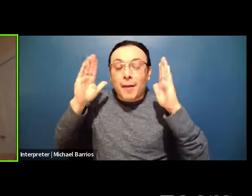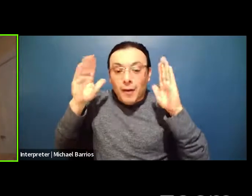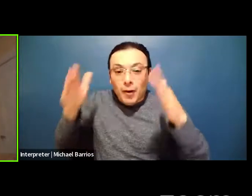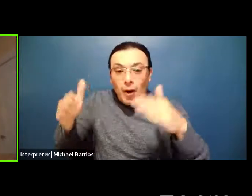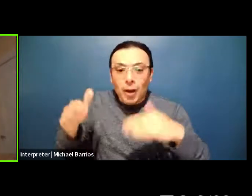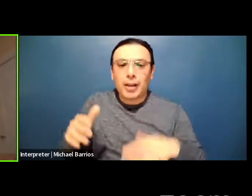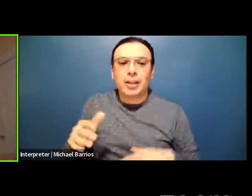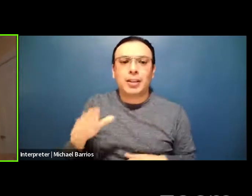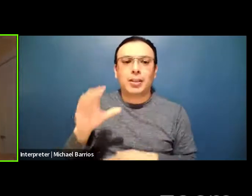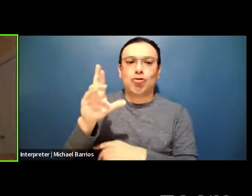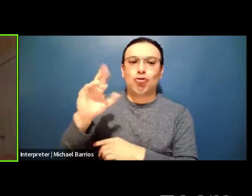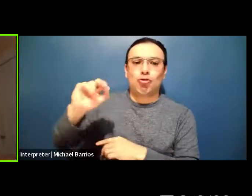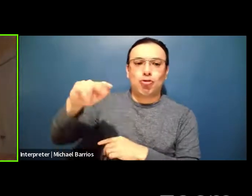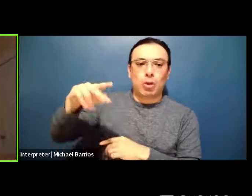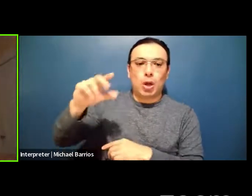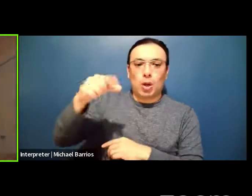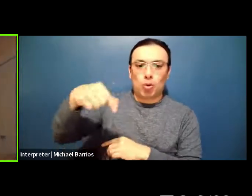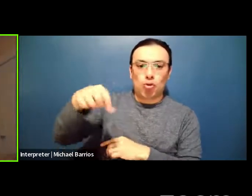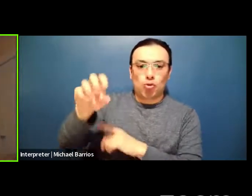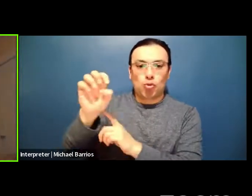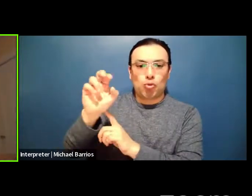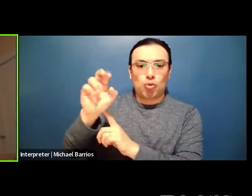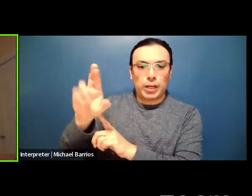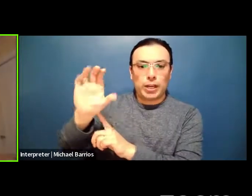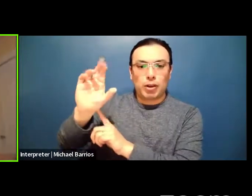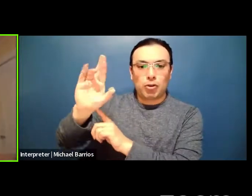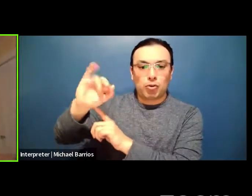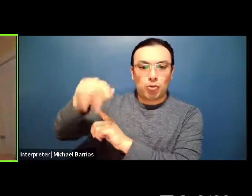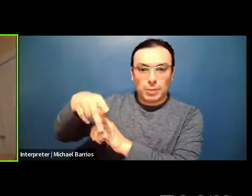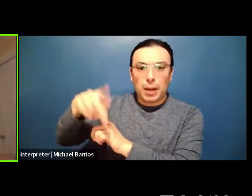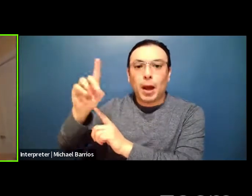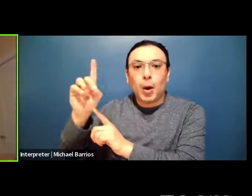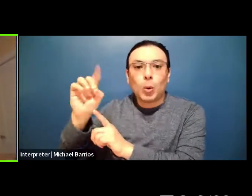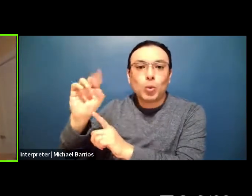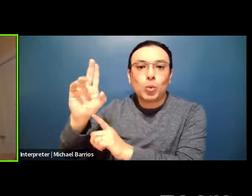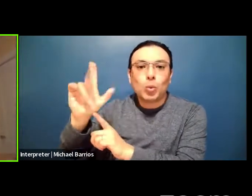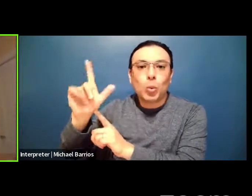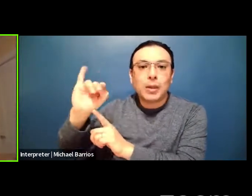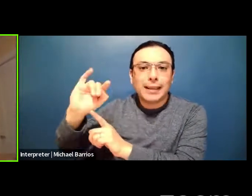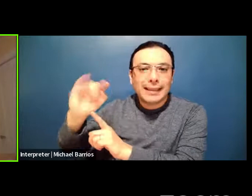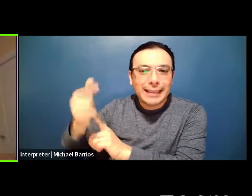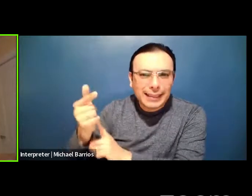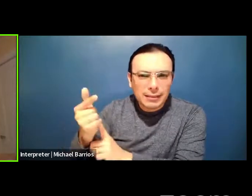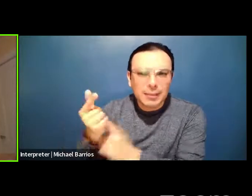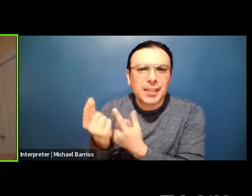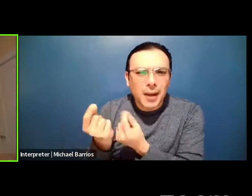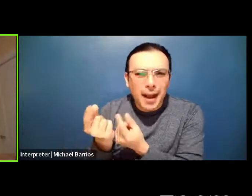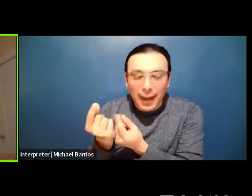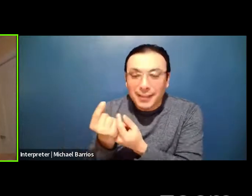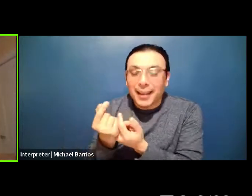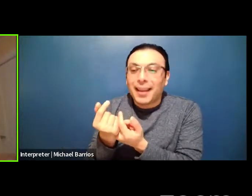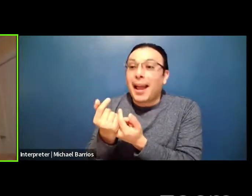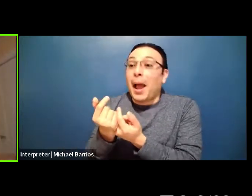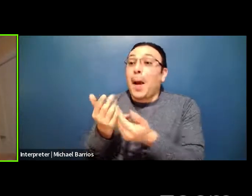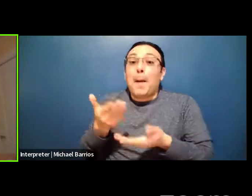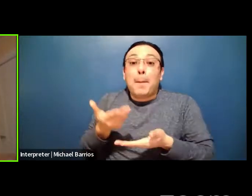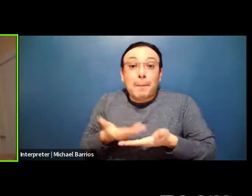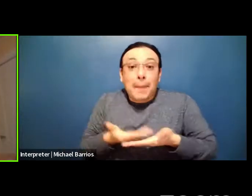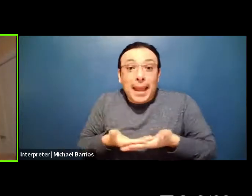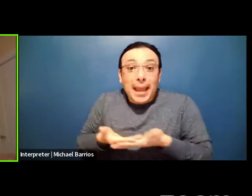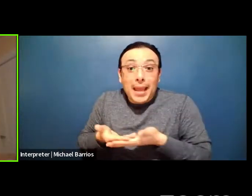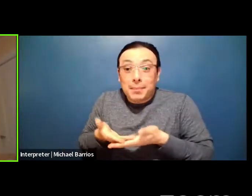which refers to, as they will explain, queer and trans people with disabilities helping to bring young queer people into